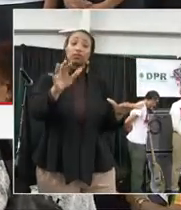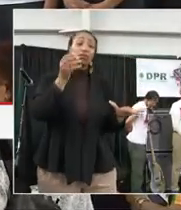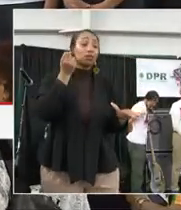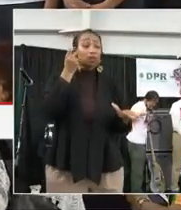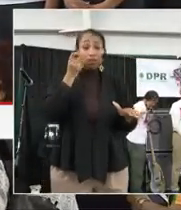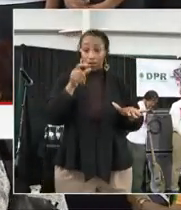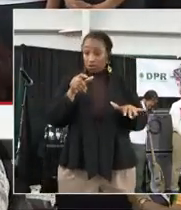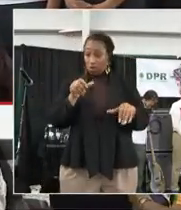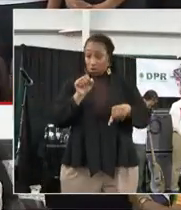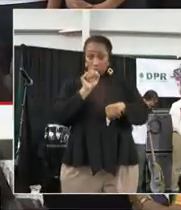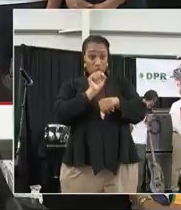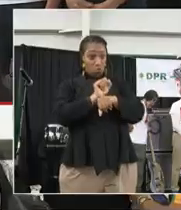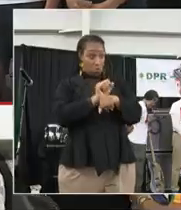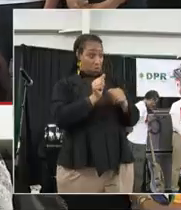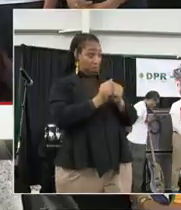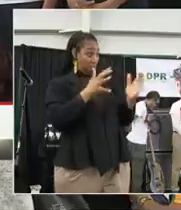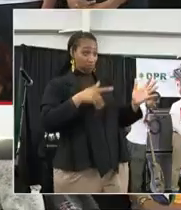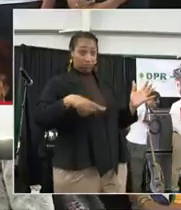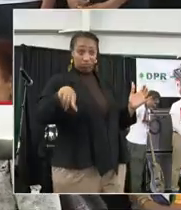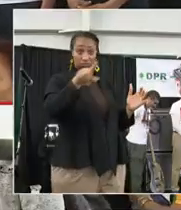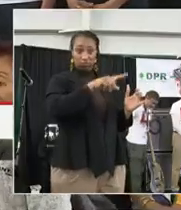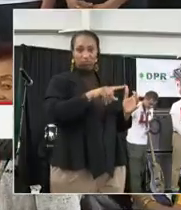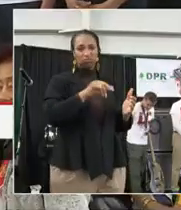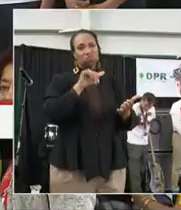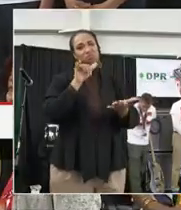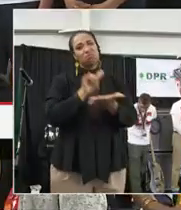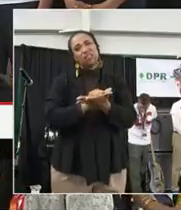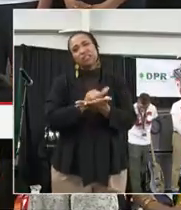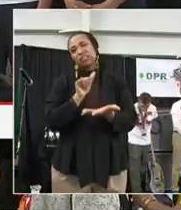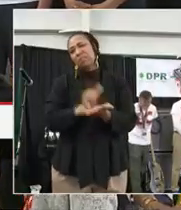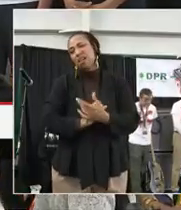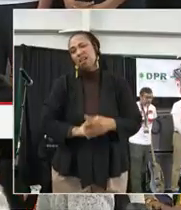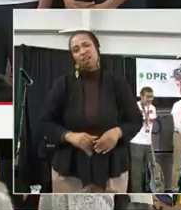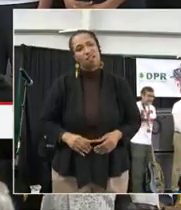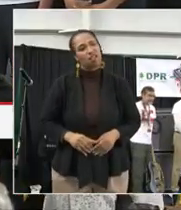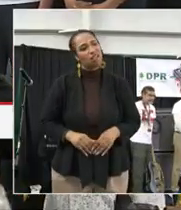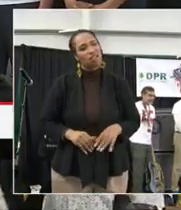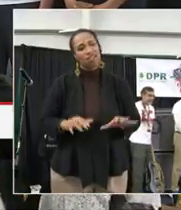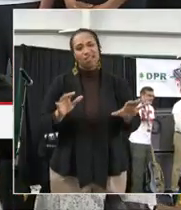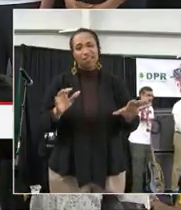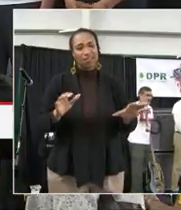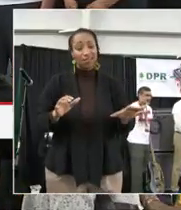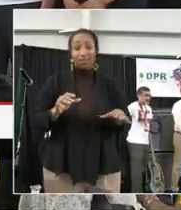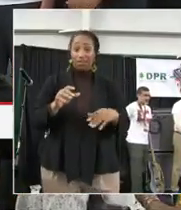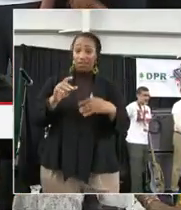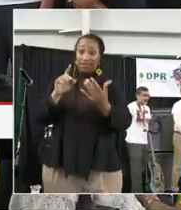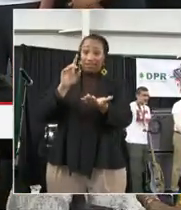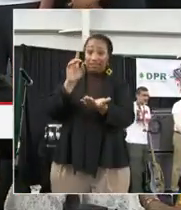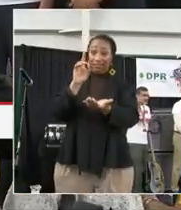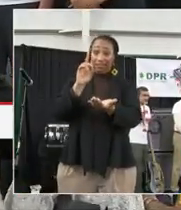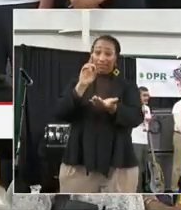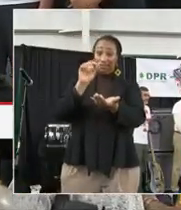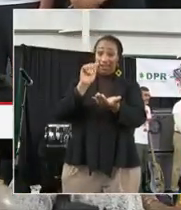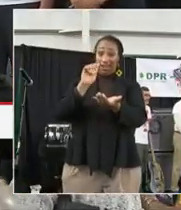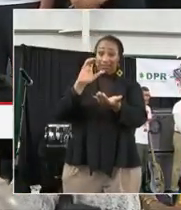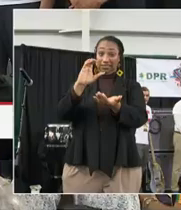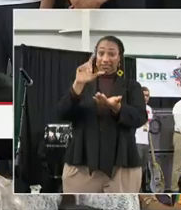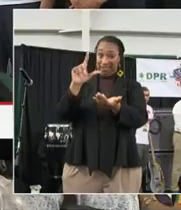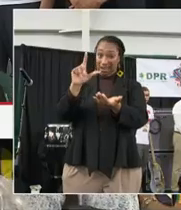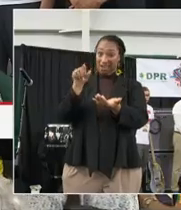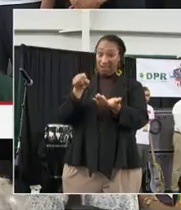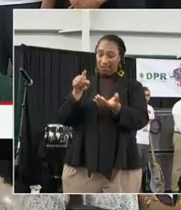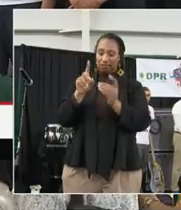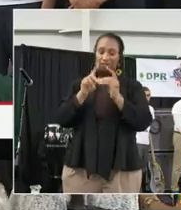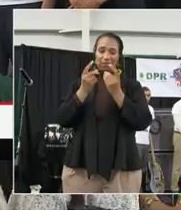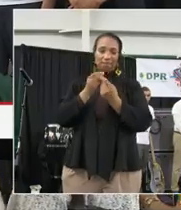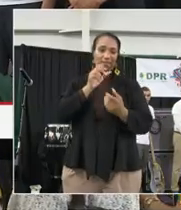the Department of Aging and Community Living. They're walking around in some blue Dackle polos or their jackets, serving